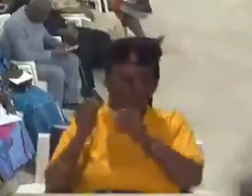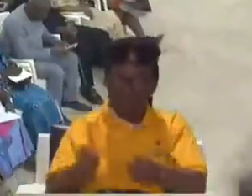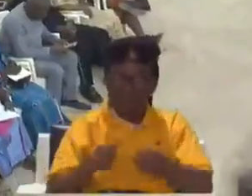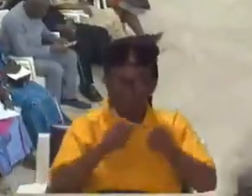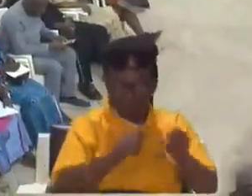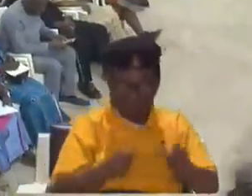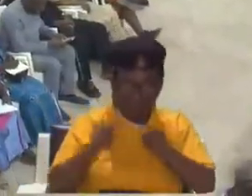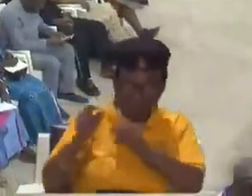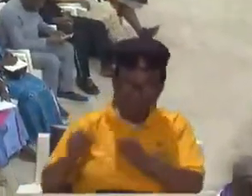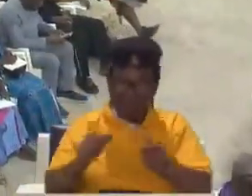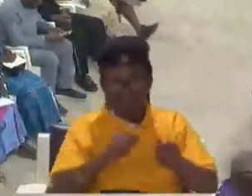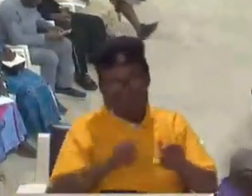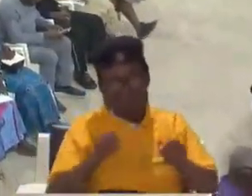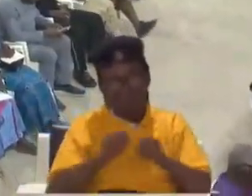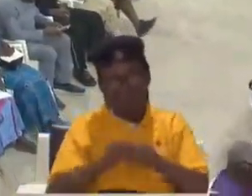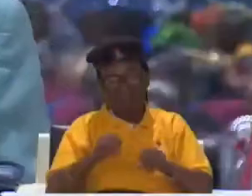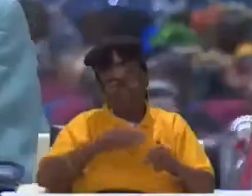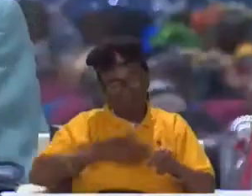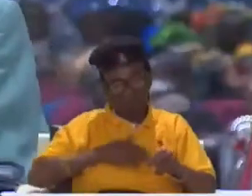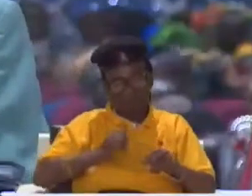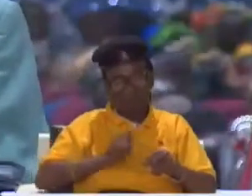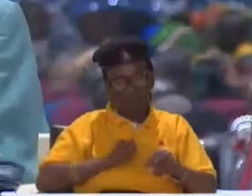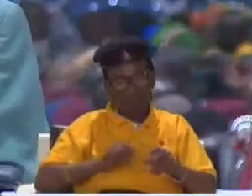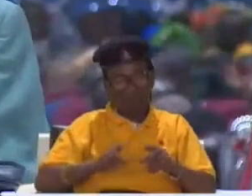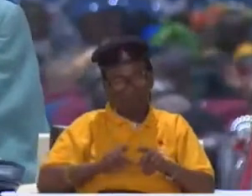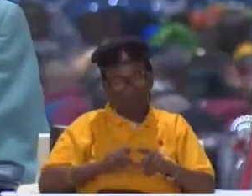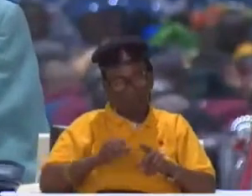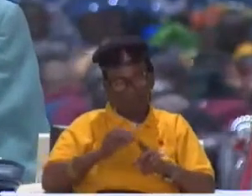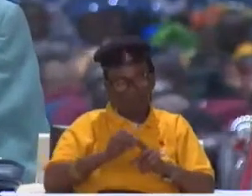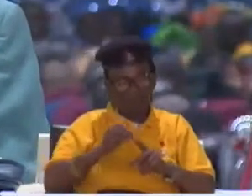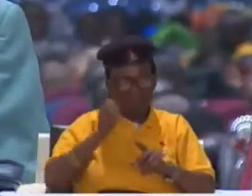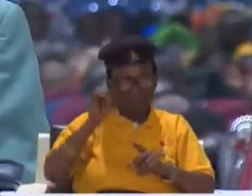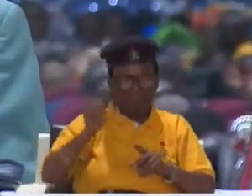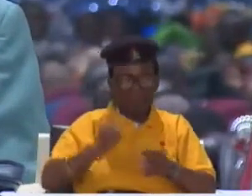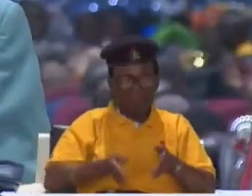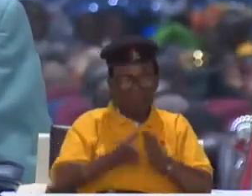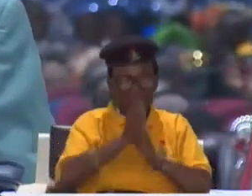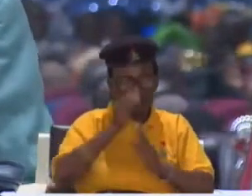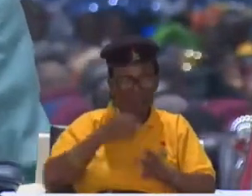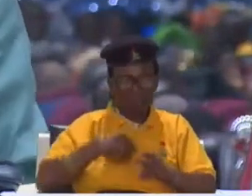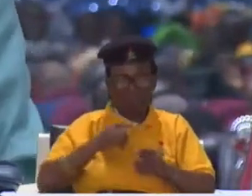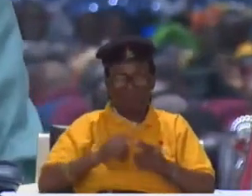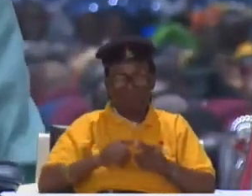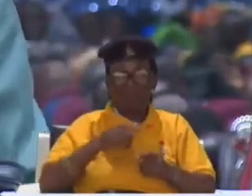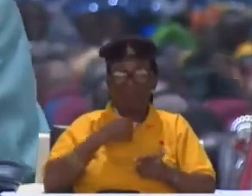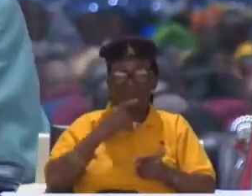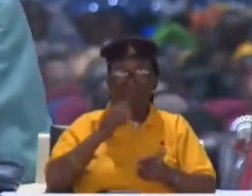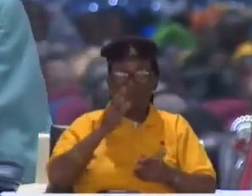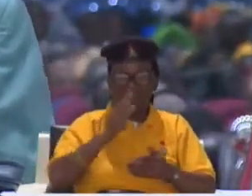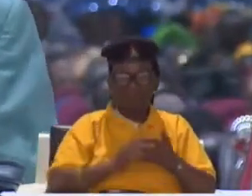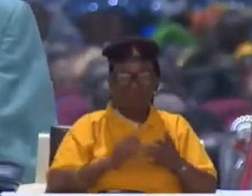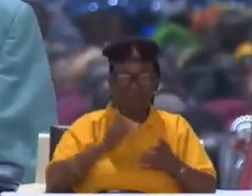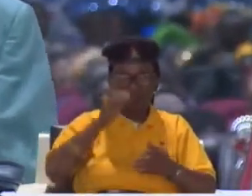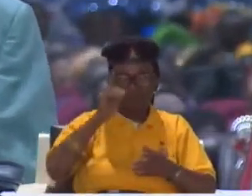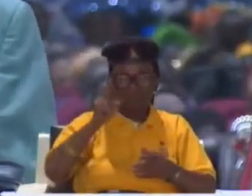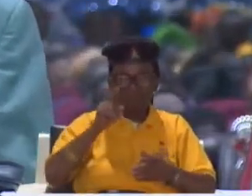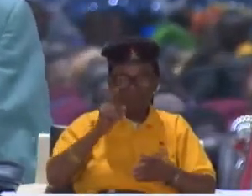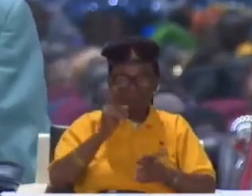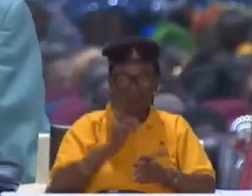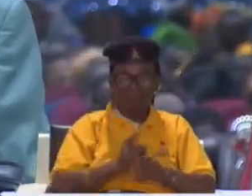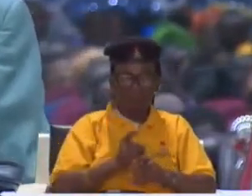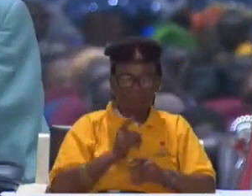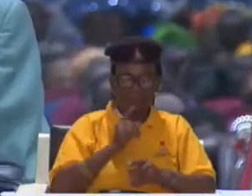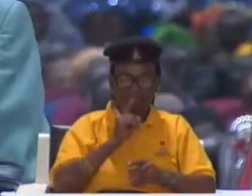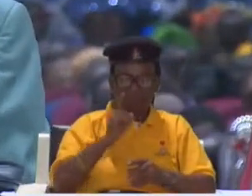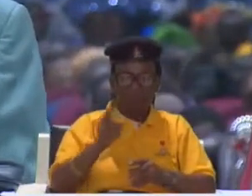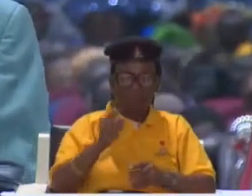asked me to tell someone that recently you missed a